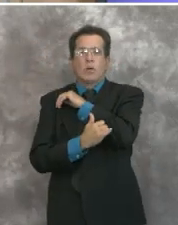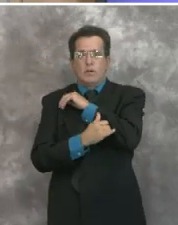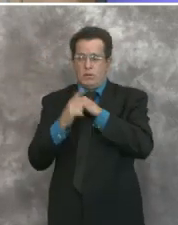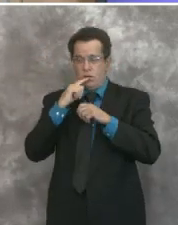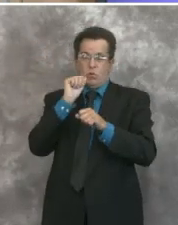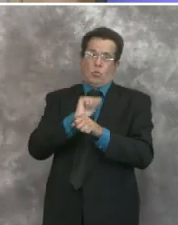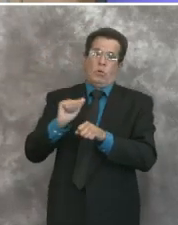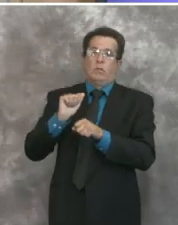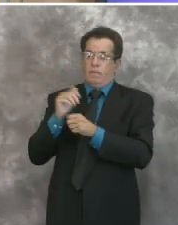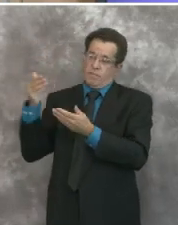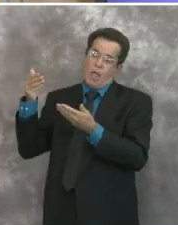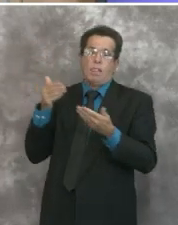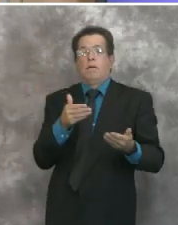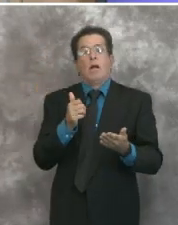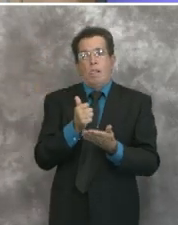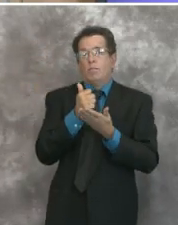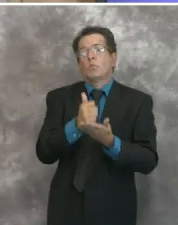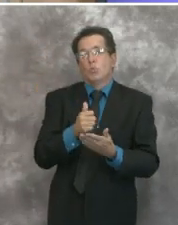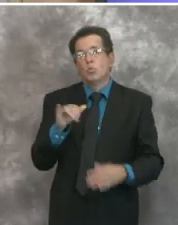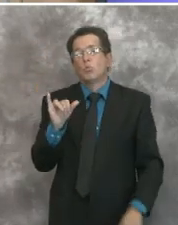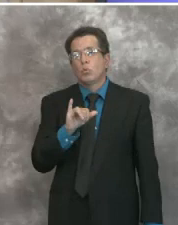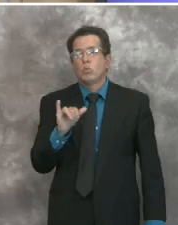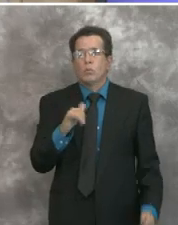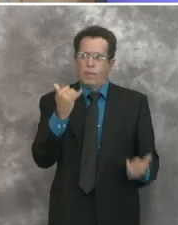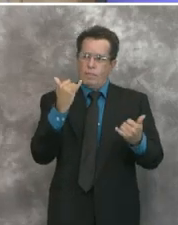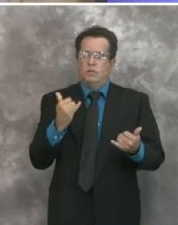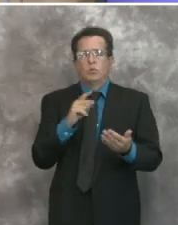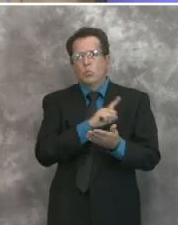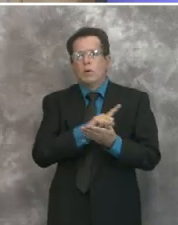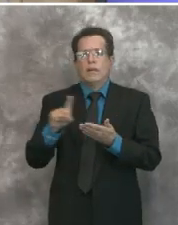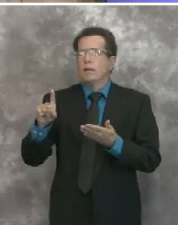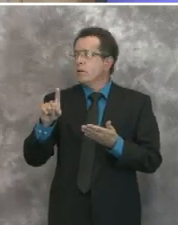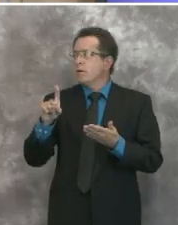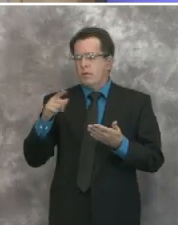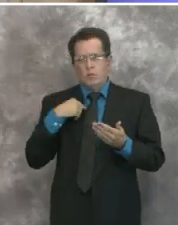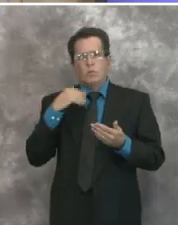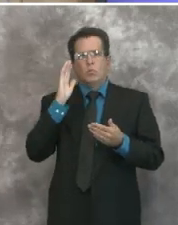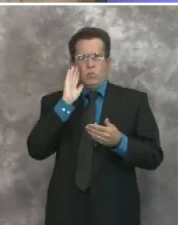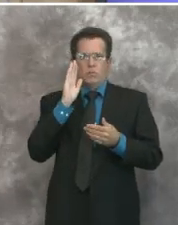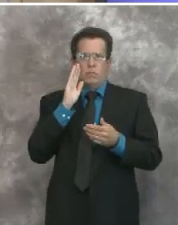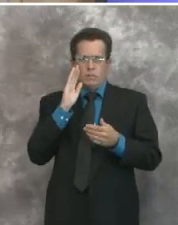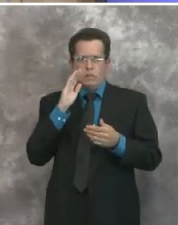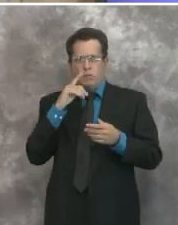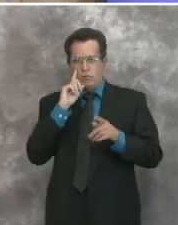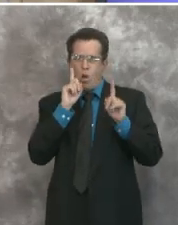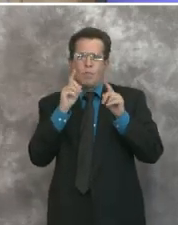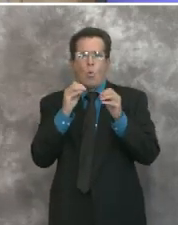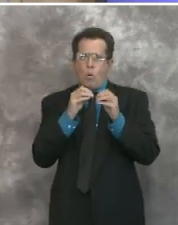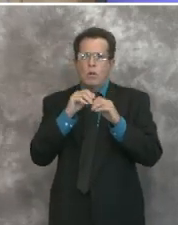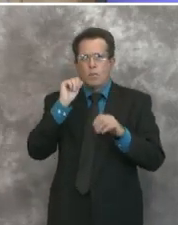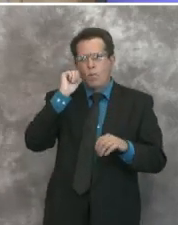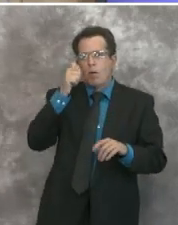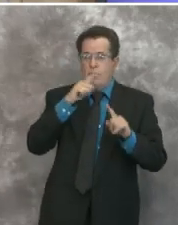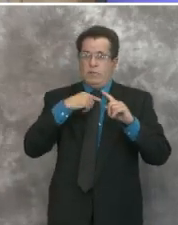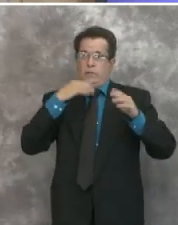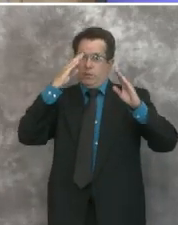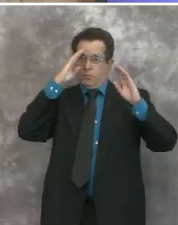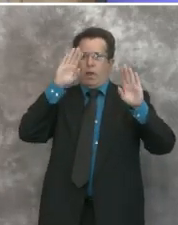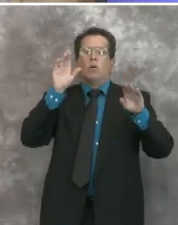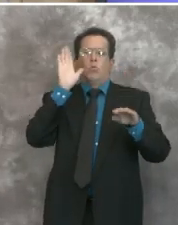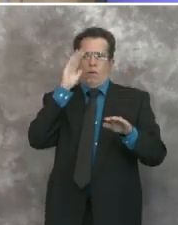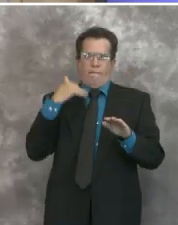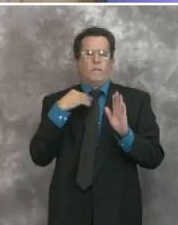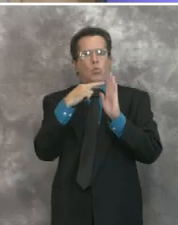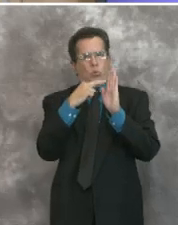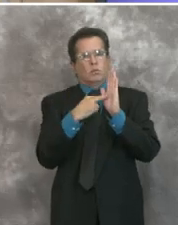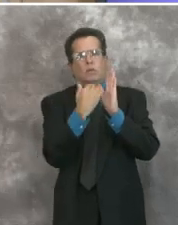some input too. And again, this will be built upon as we bring it out tomorrow. We expect it to have some guidelines